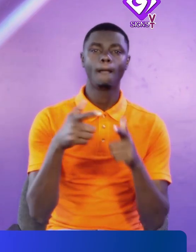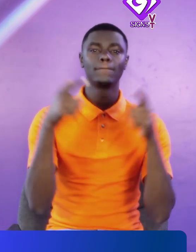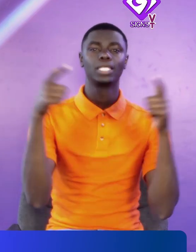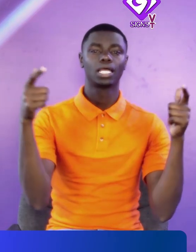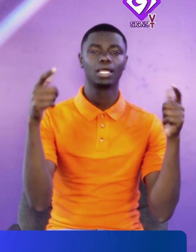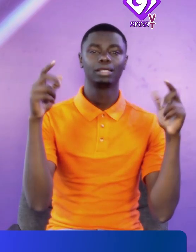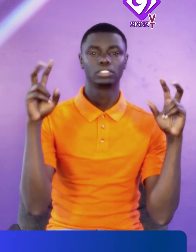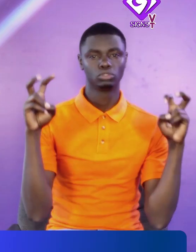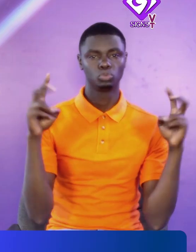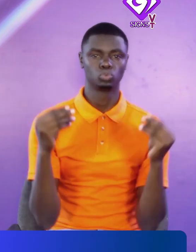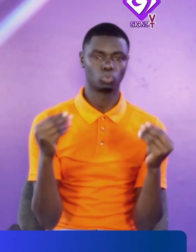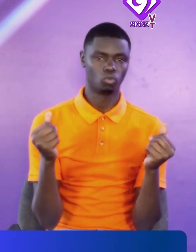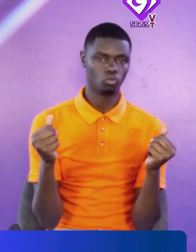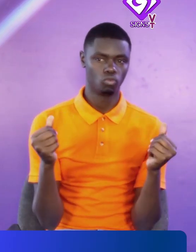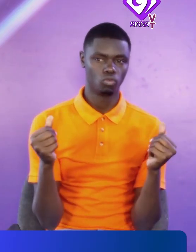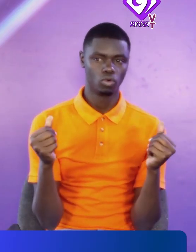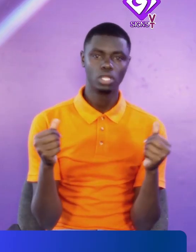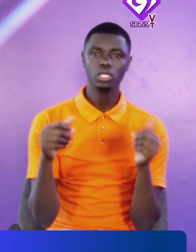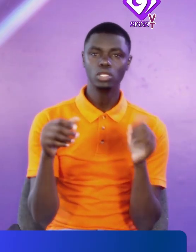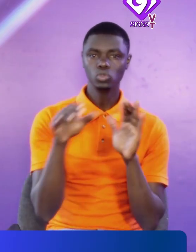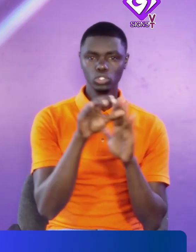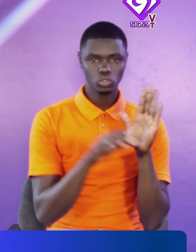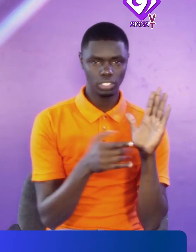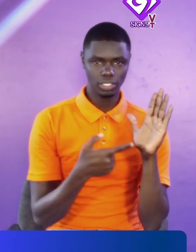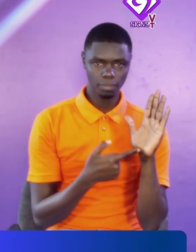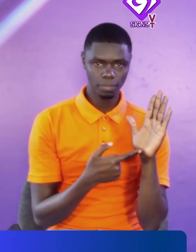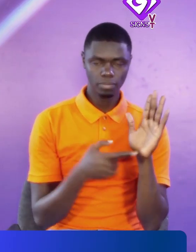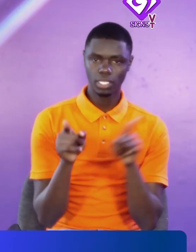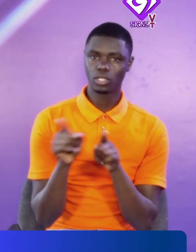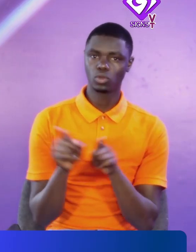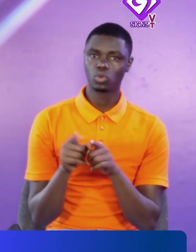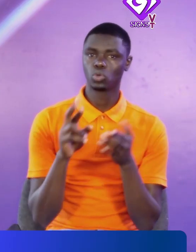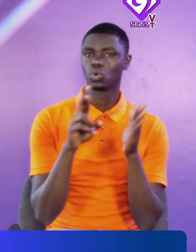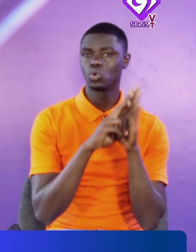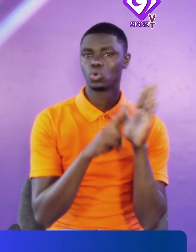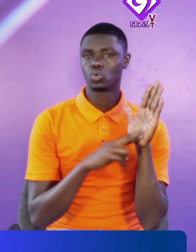to deal with: constitutionalism and the rule of law.